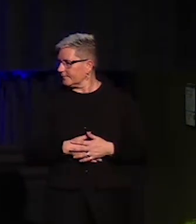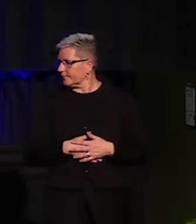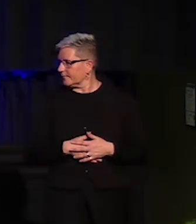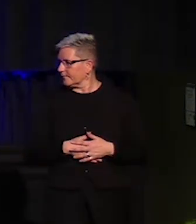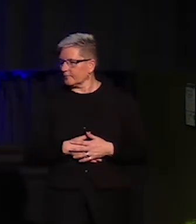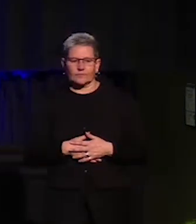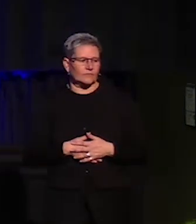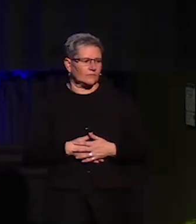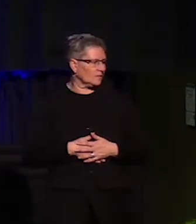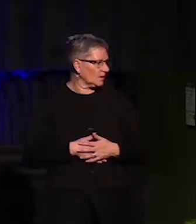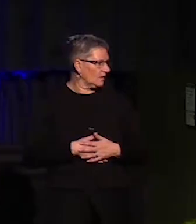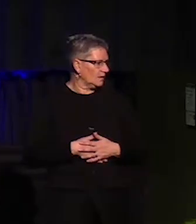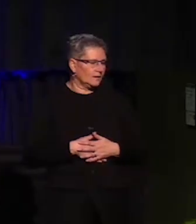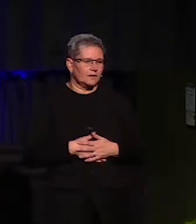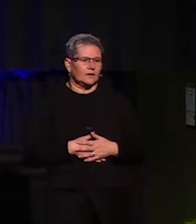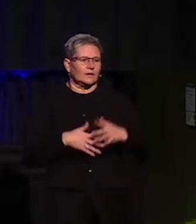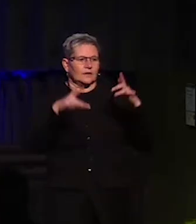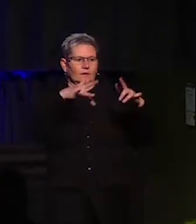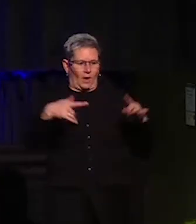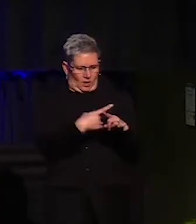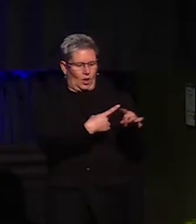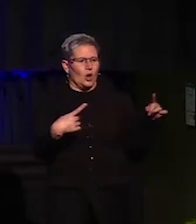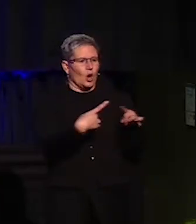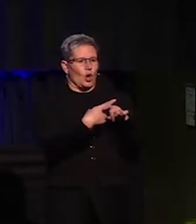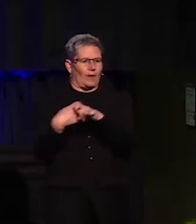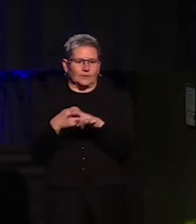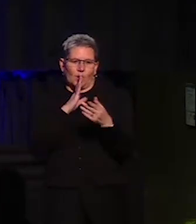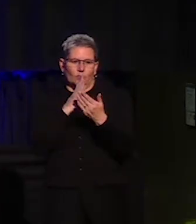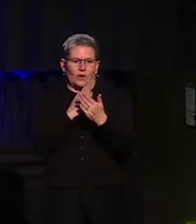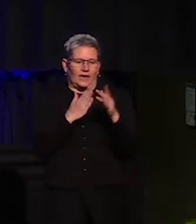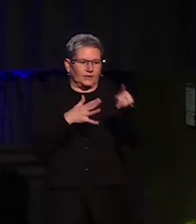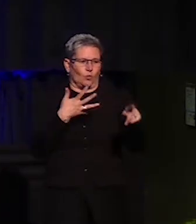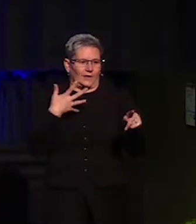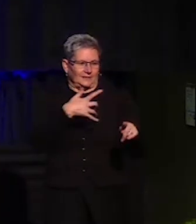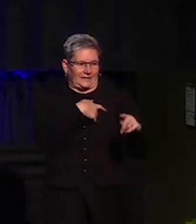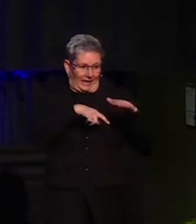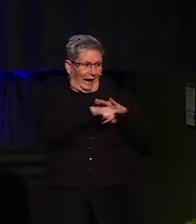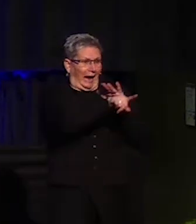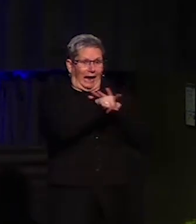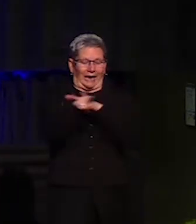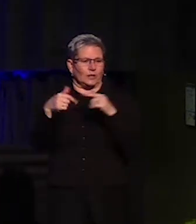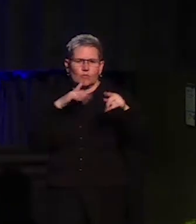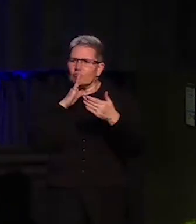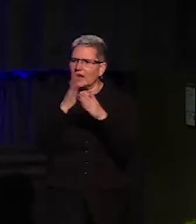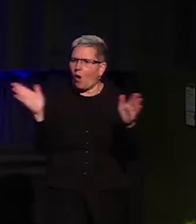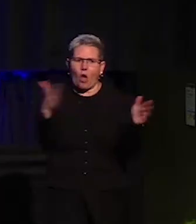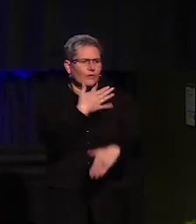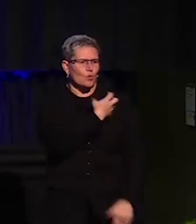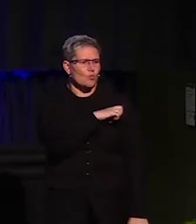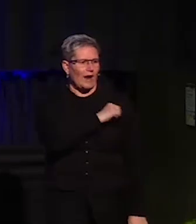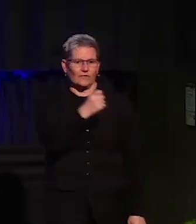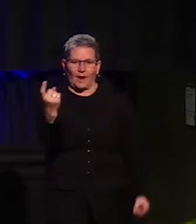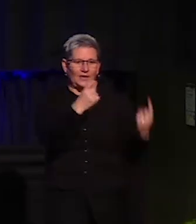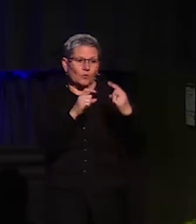So, I'm talking about complexity, but maybe I shouldn't actually start by scaring you away, because you've all been really brave coming here today, and I'm actually